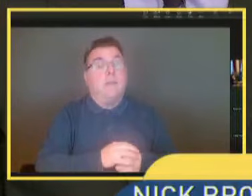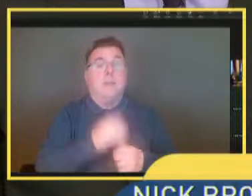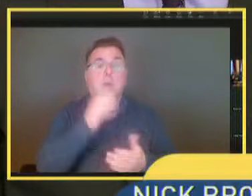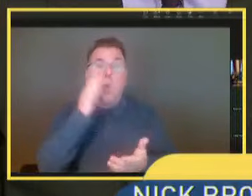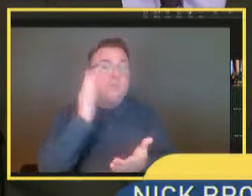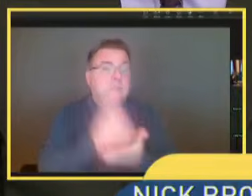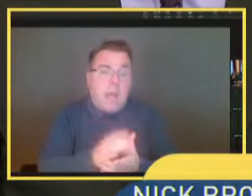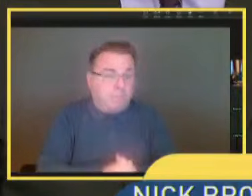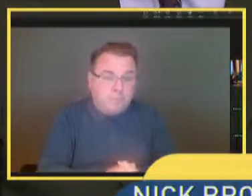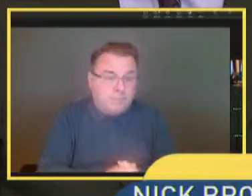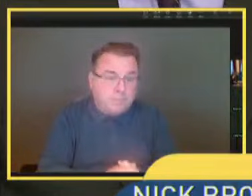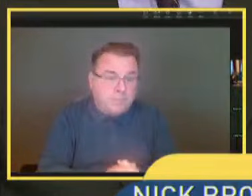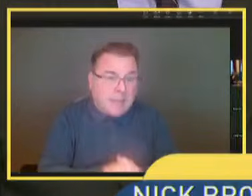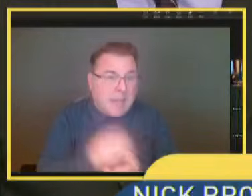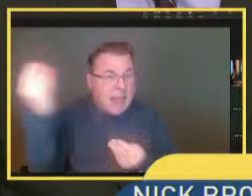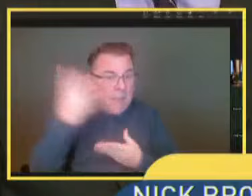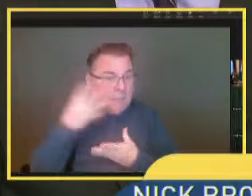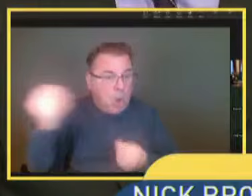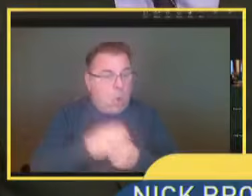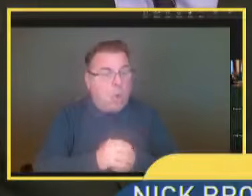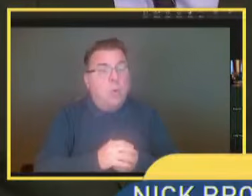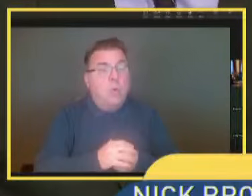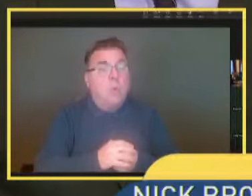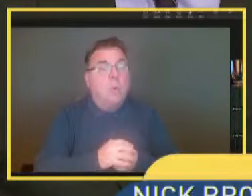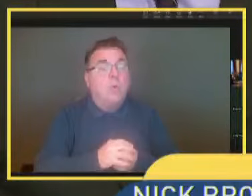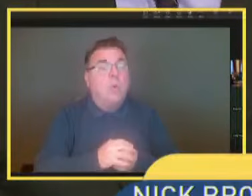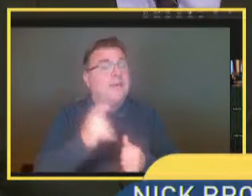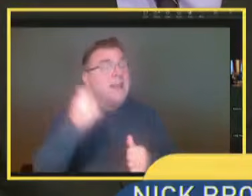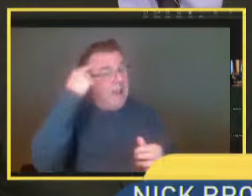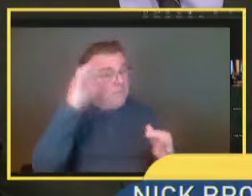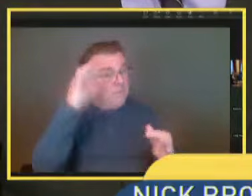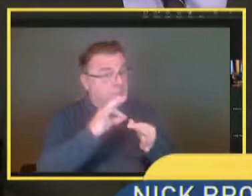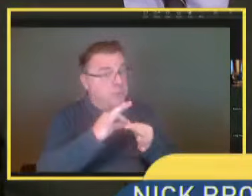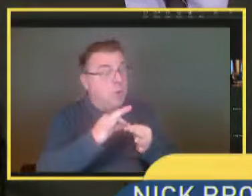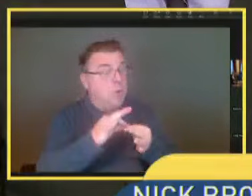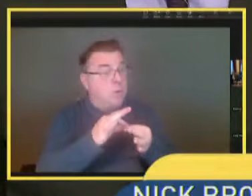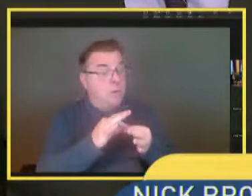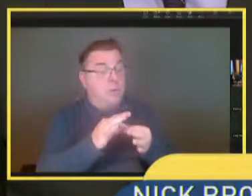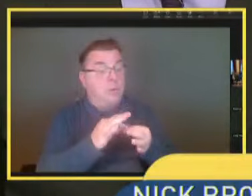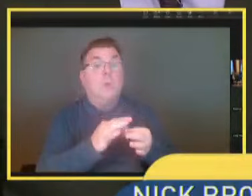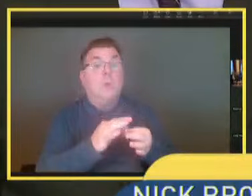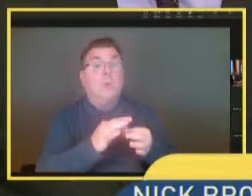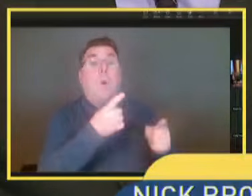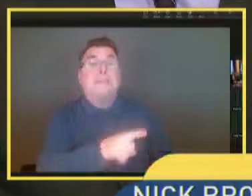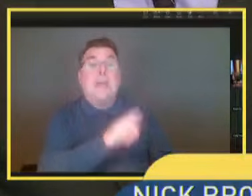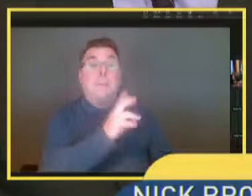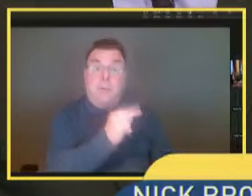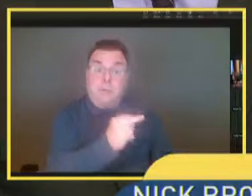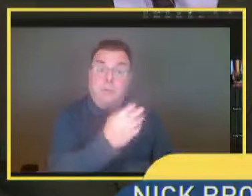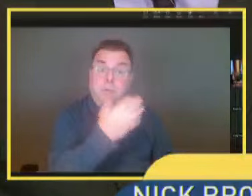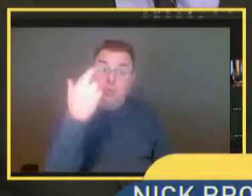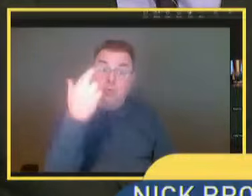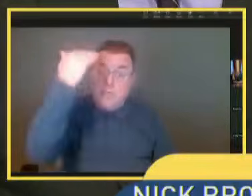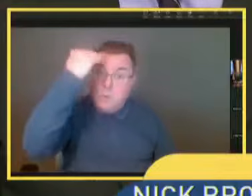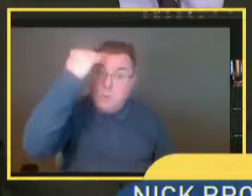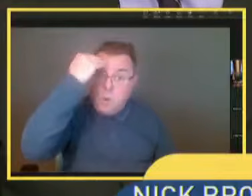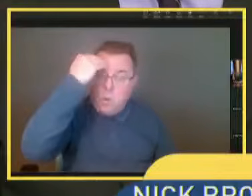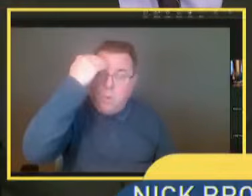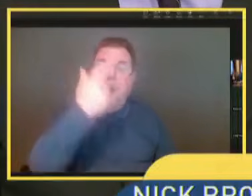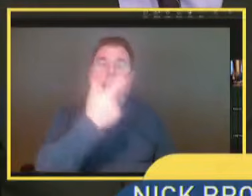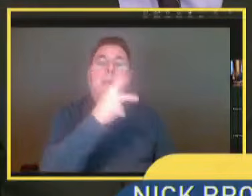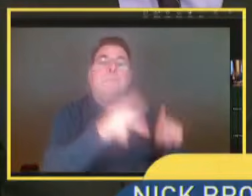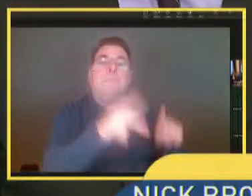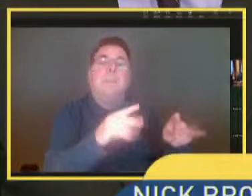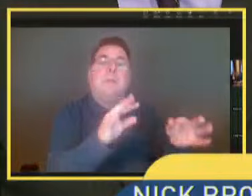noted, we know what we know about Minnesota because of people reporting, not because CNN was on the ground at the time, but because